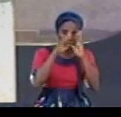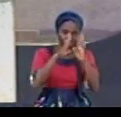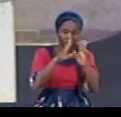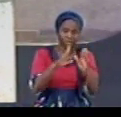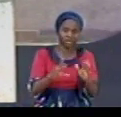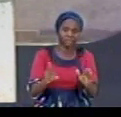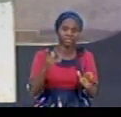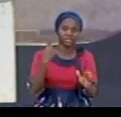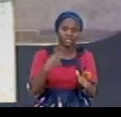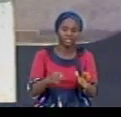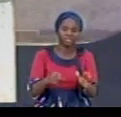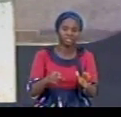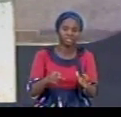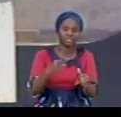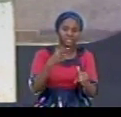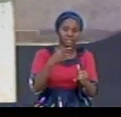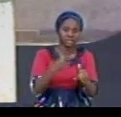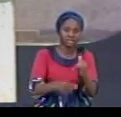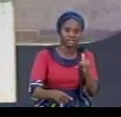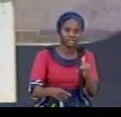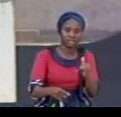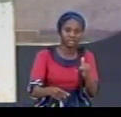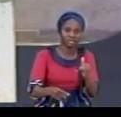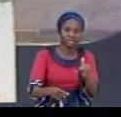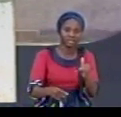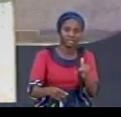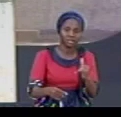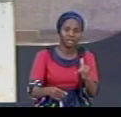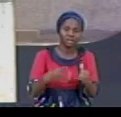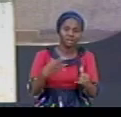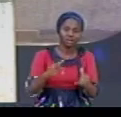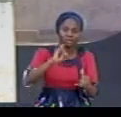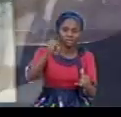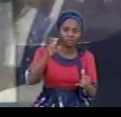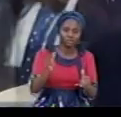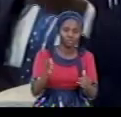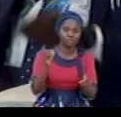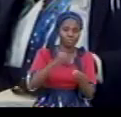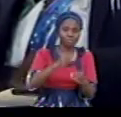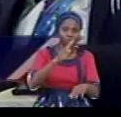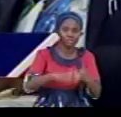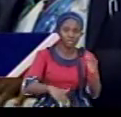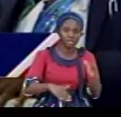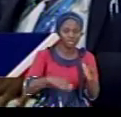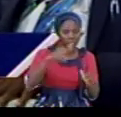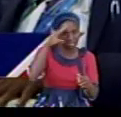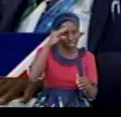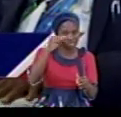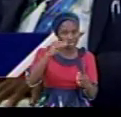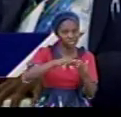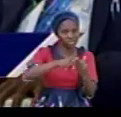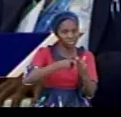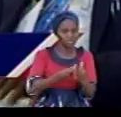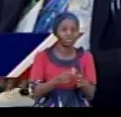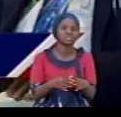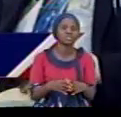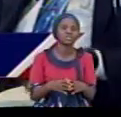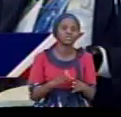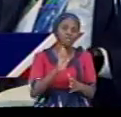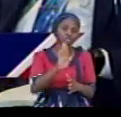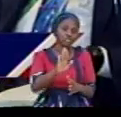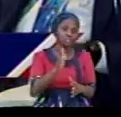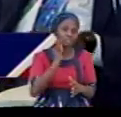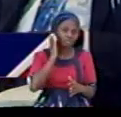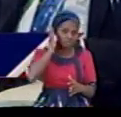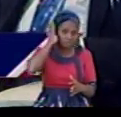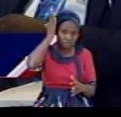the latter end of Job more than his beginning. Your future is